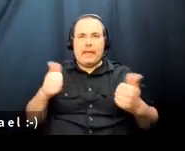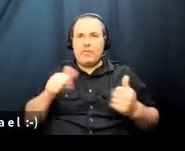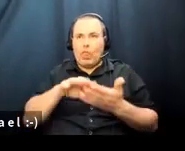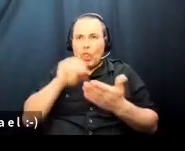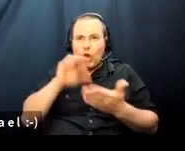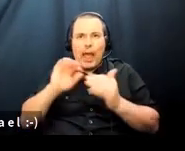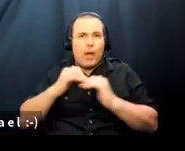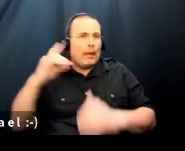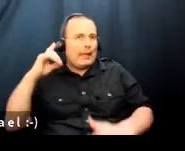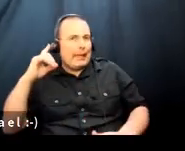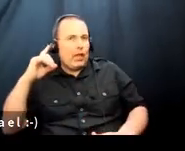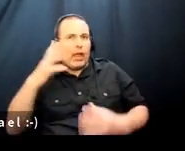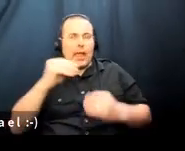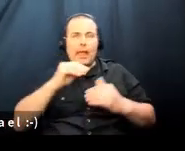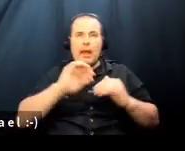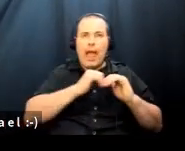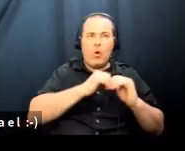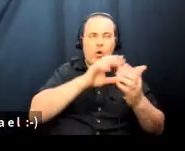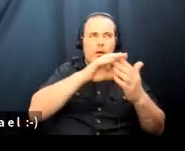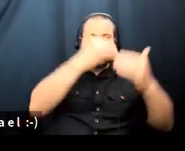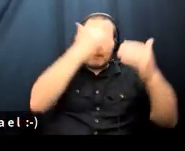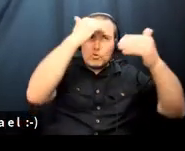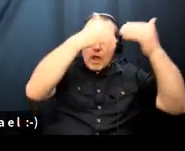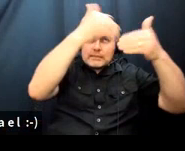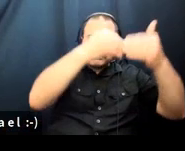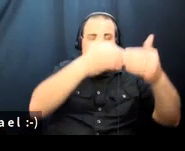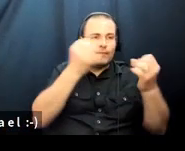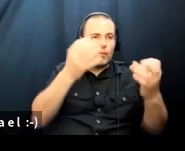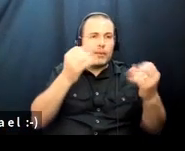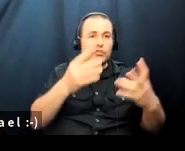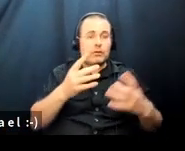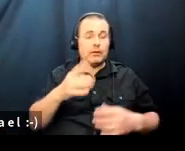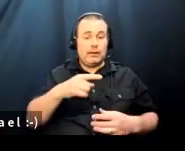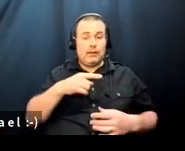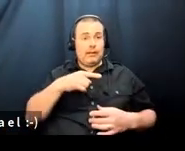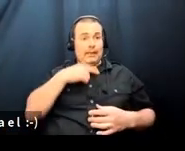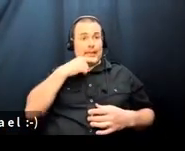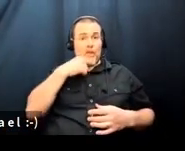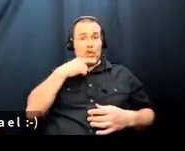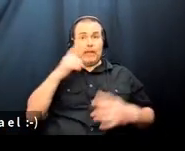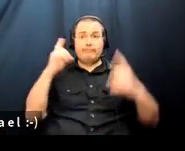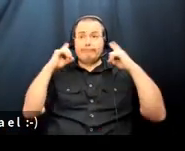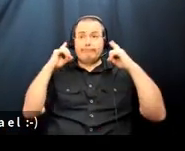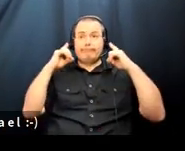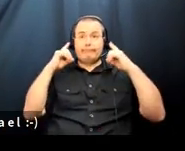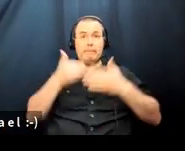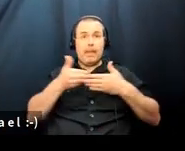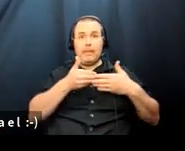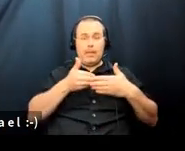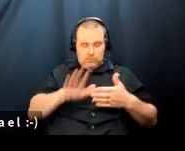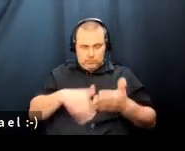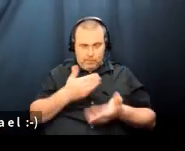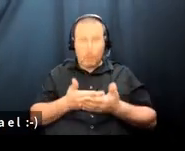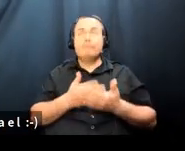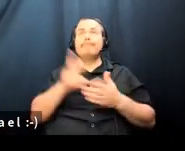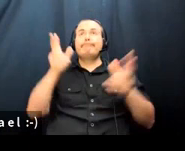as well as learn how to process information. Because a hearing baby, from the moment it's born, is learning to hear. A